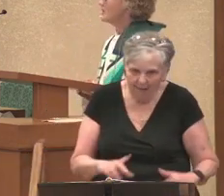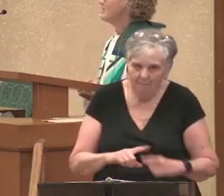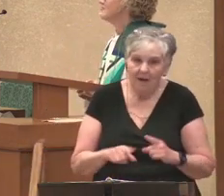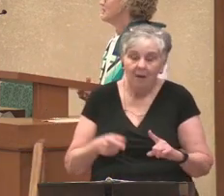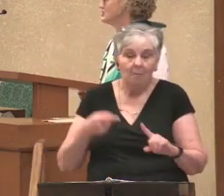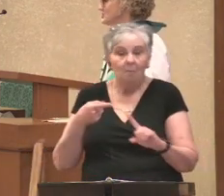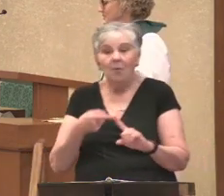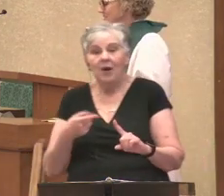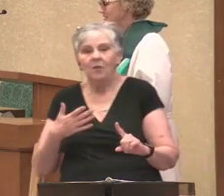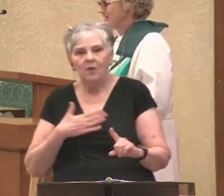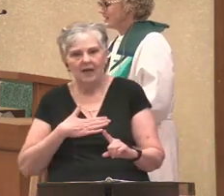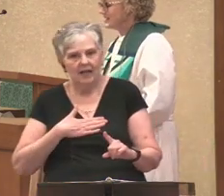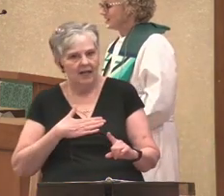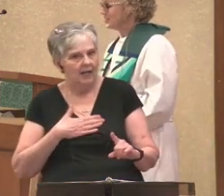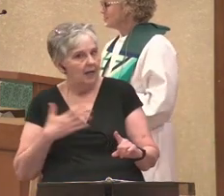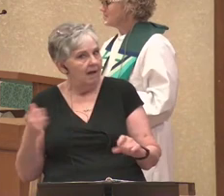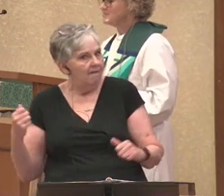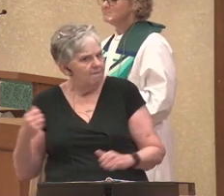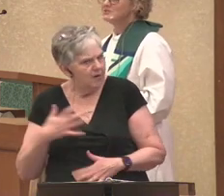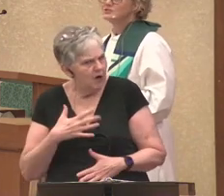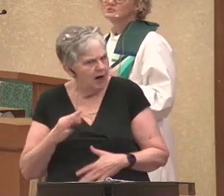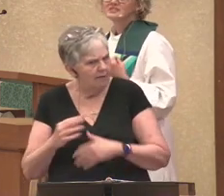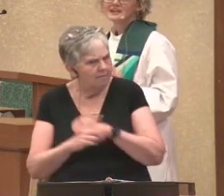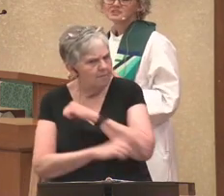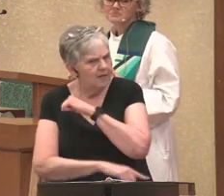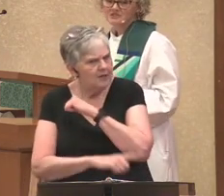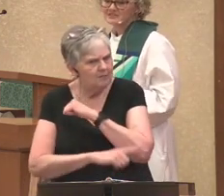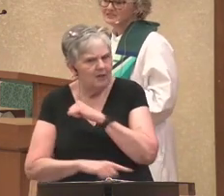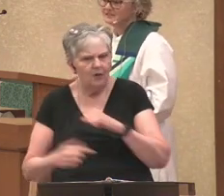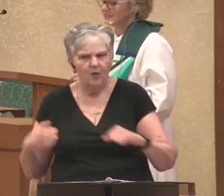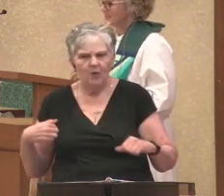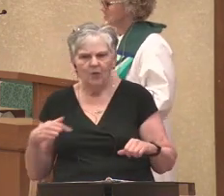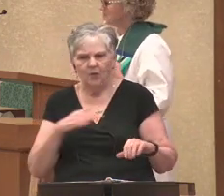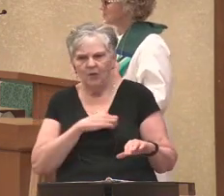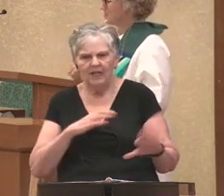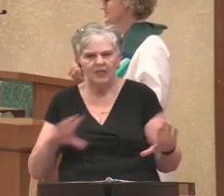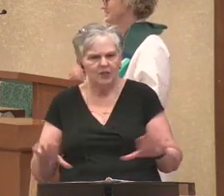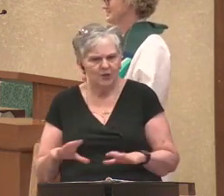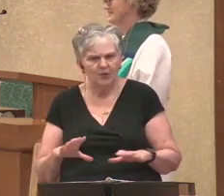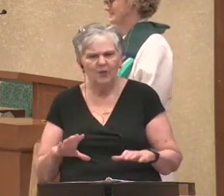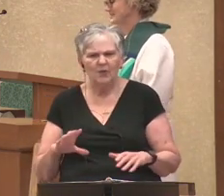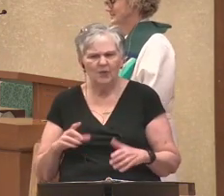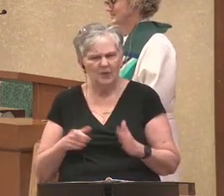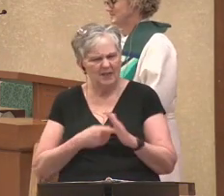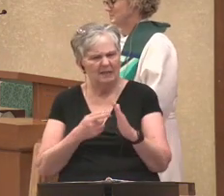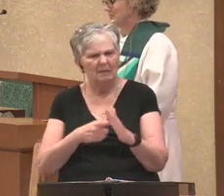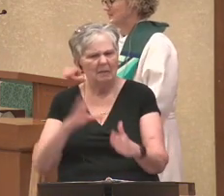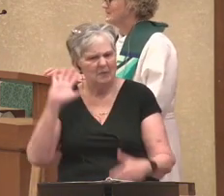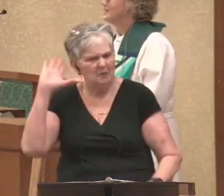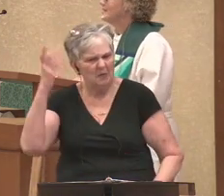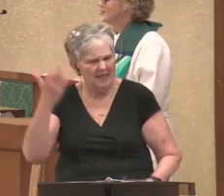fear of punishment can make people do desperate, even crazy things.